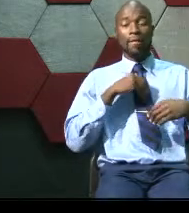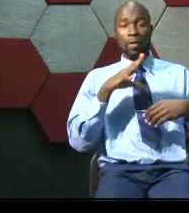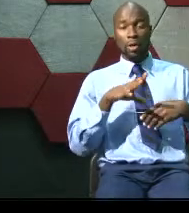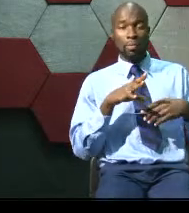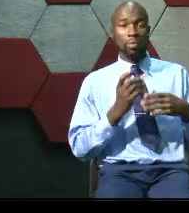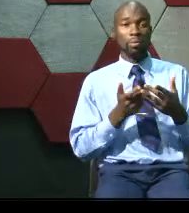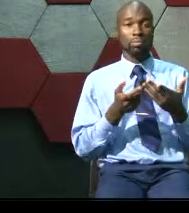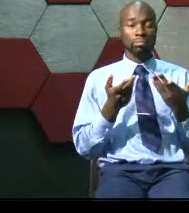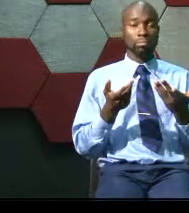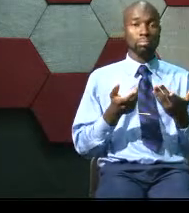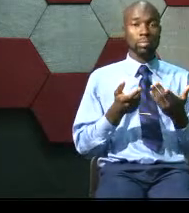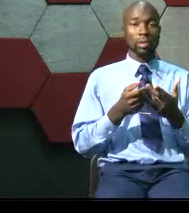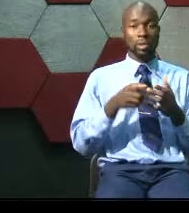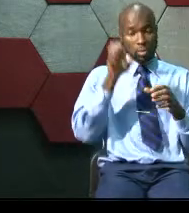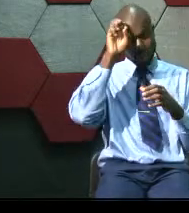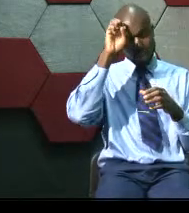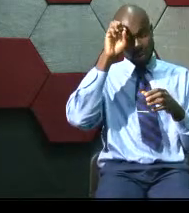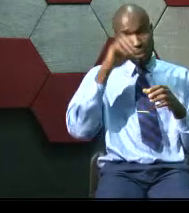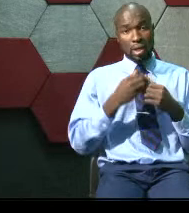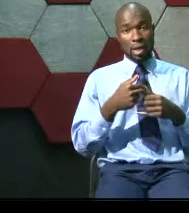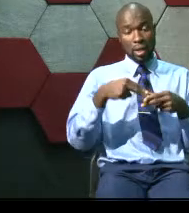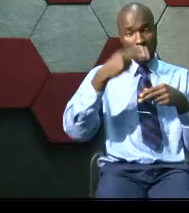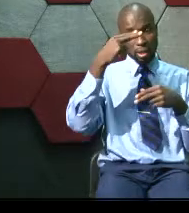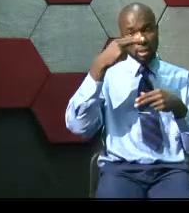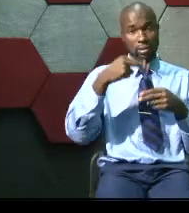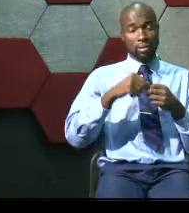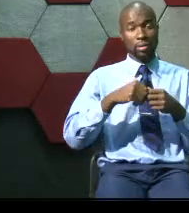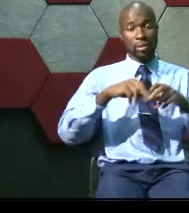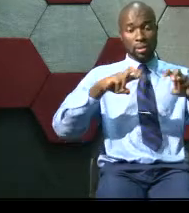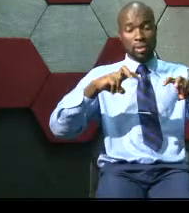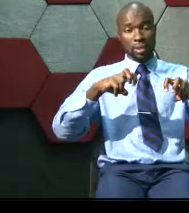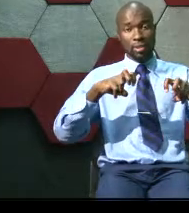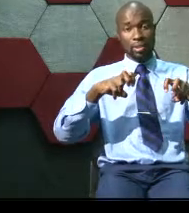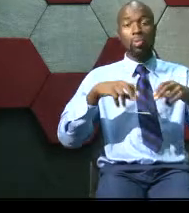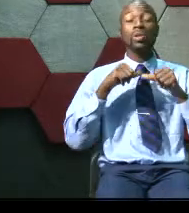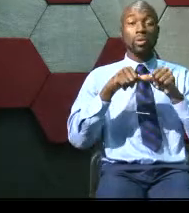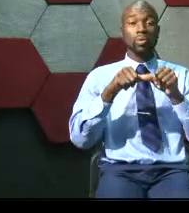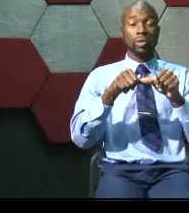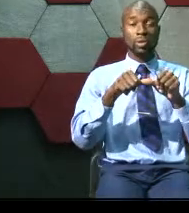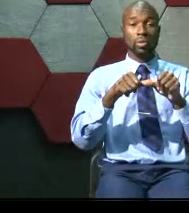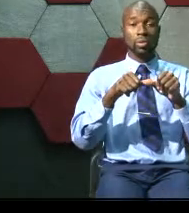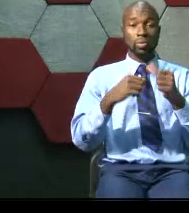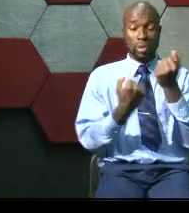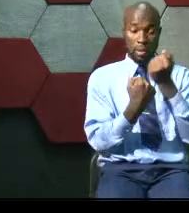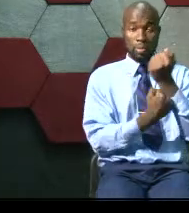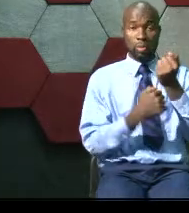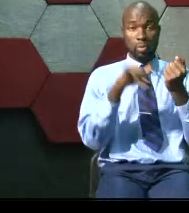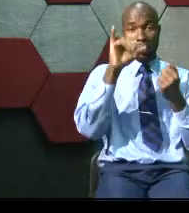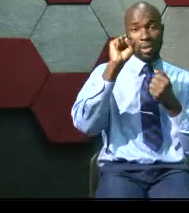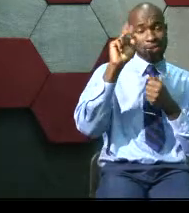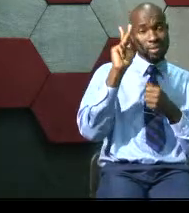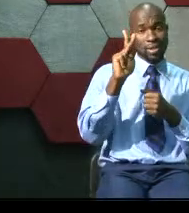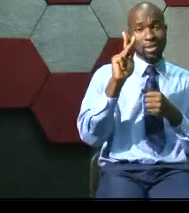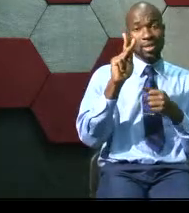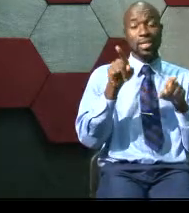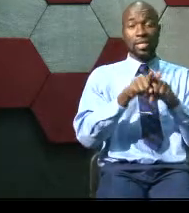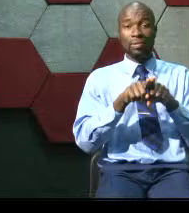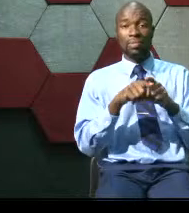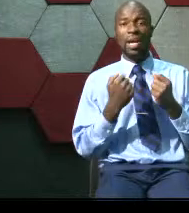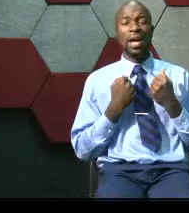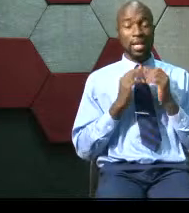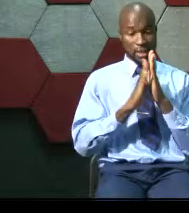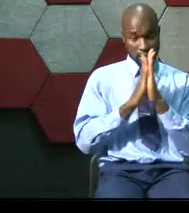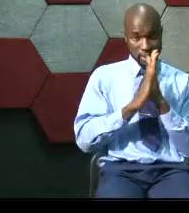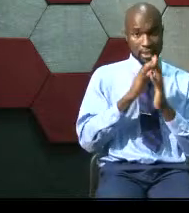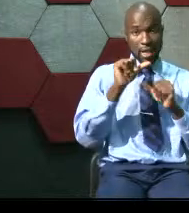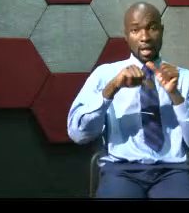post-school, higher education, and academic research. We will continue to support YSK and are excited